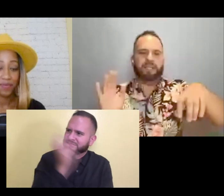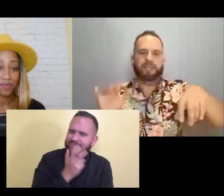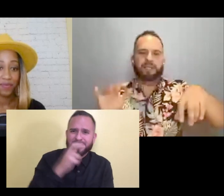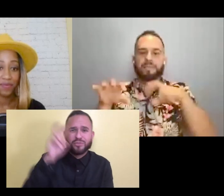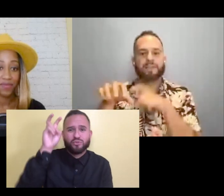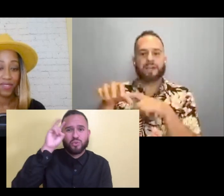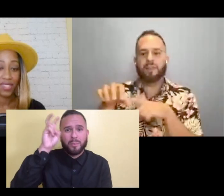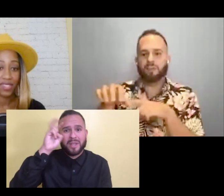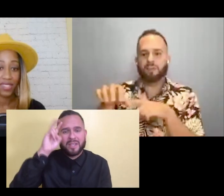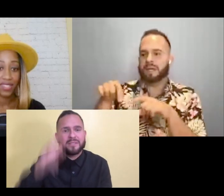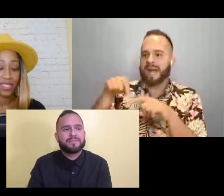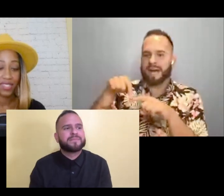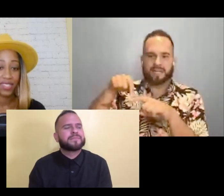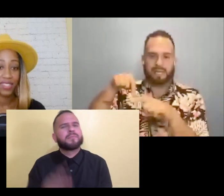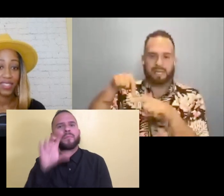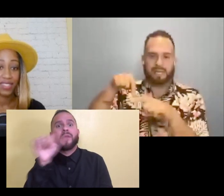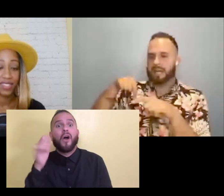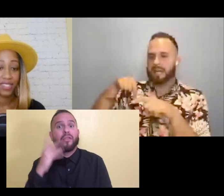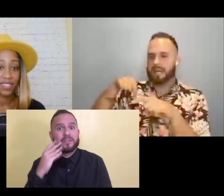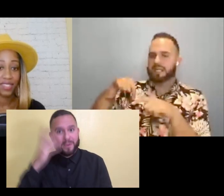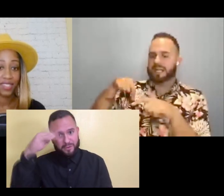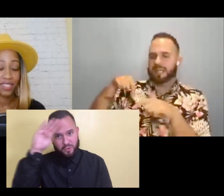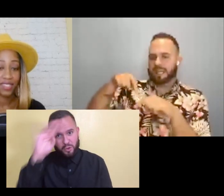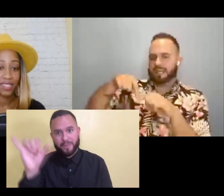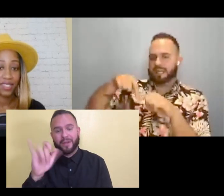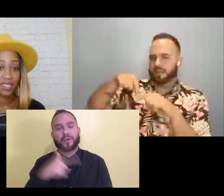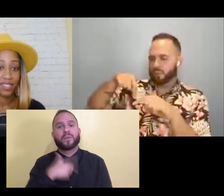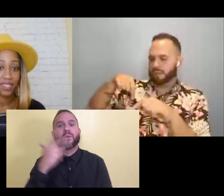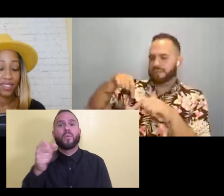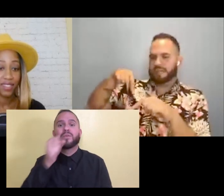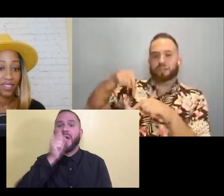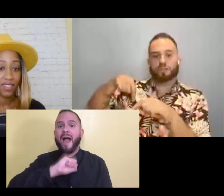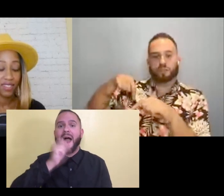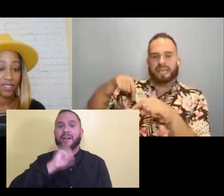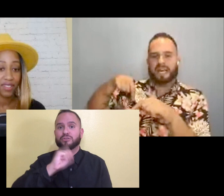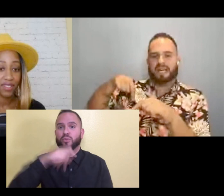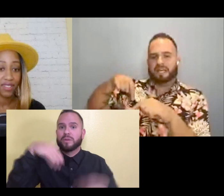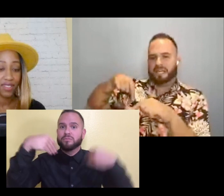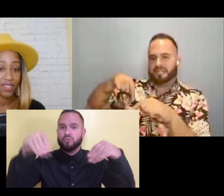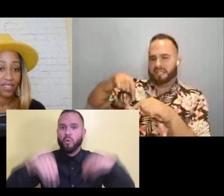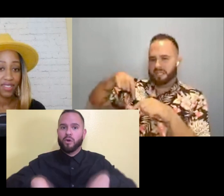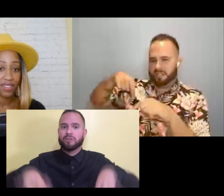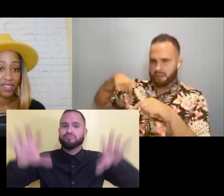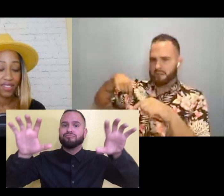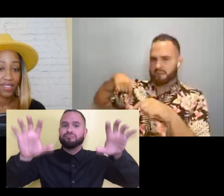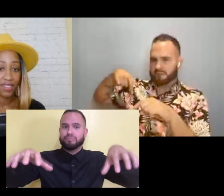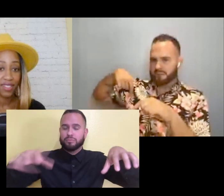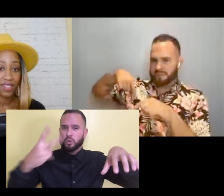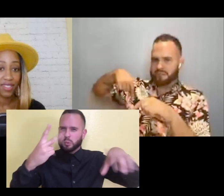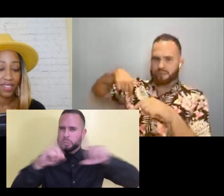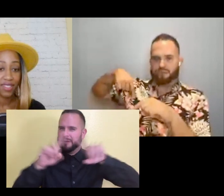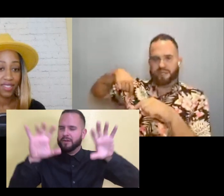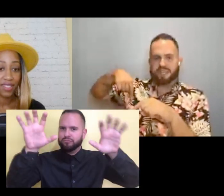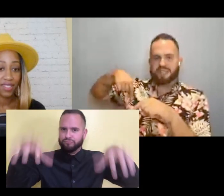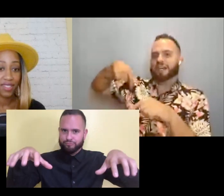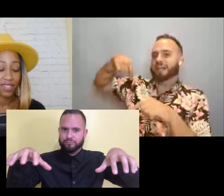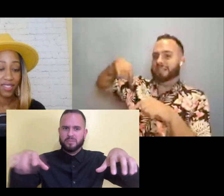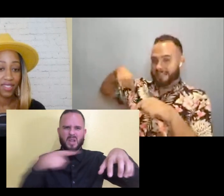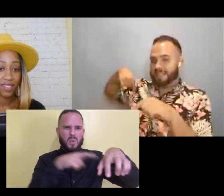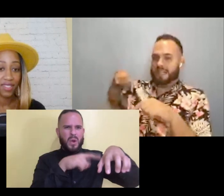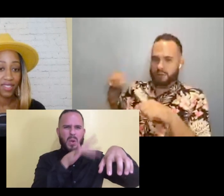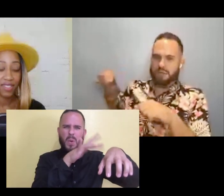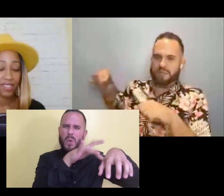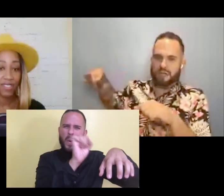nobody, and the other one had a line that like it went up to like the street light, and then it was the street, and